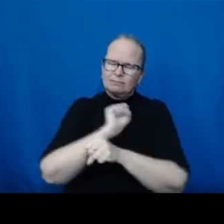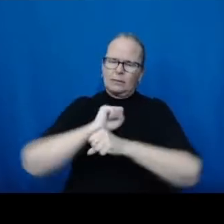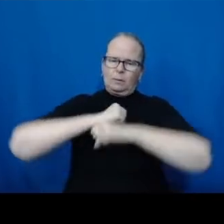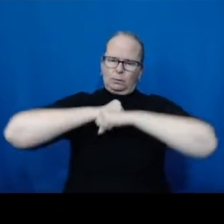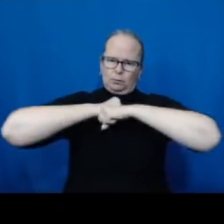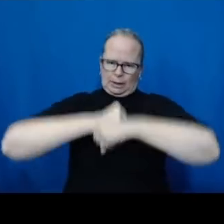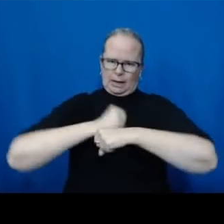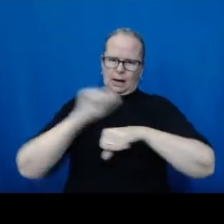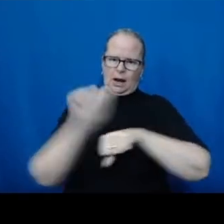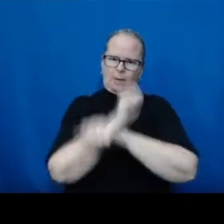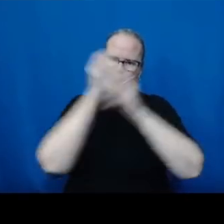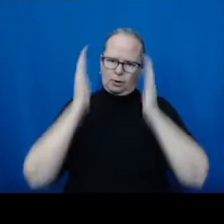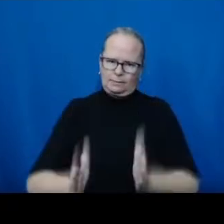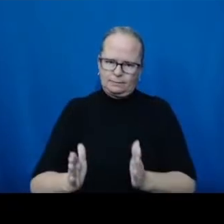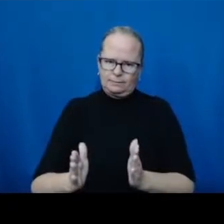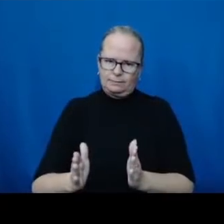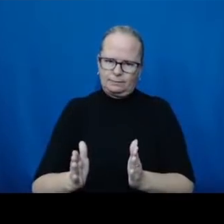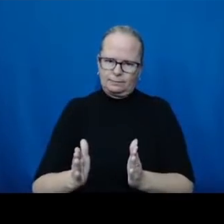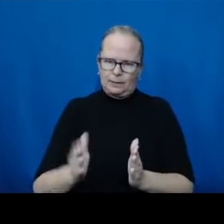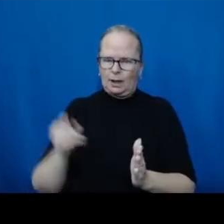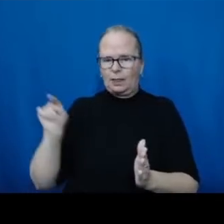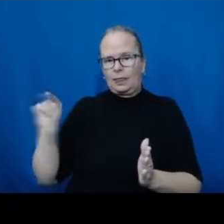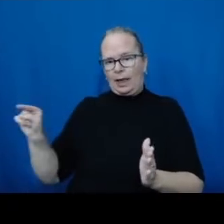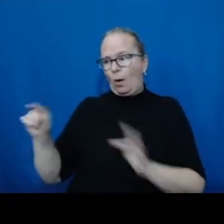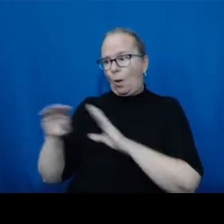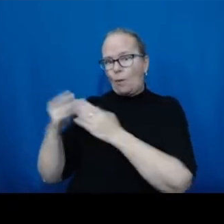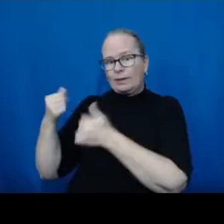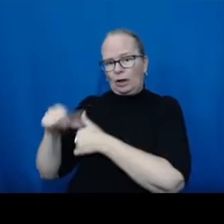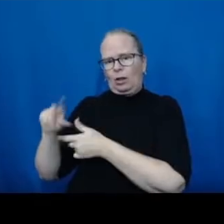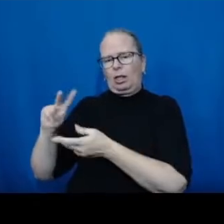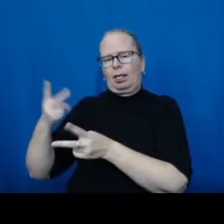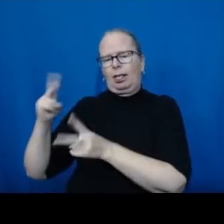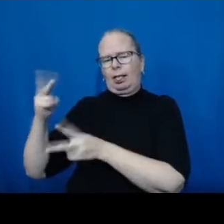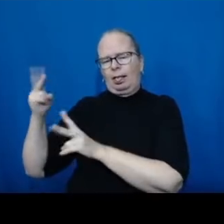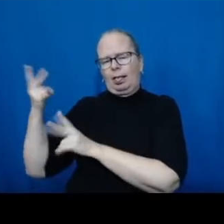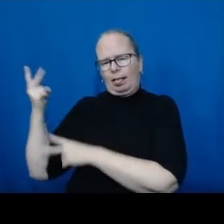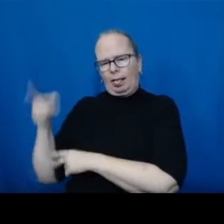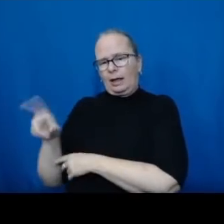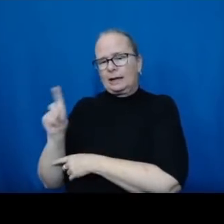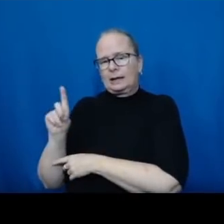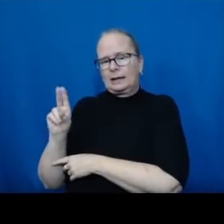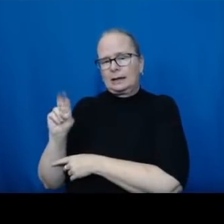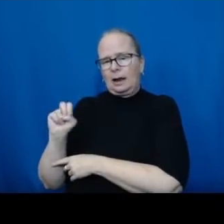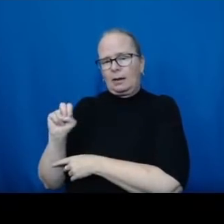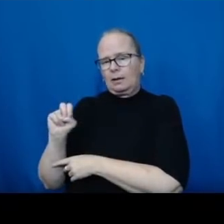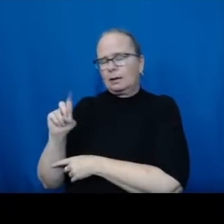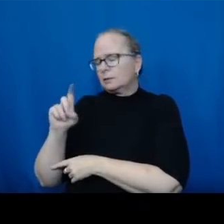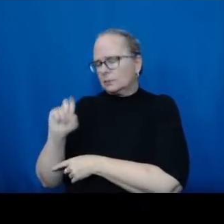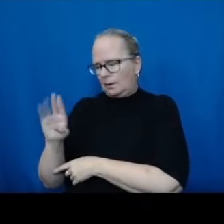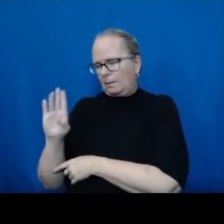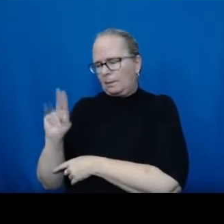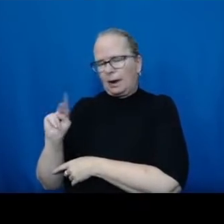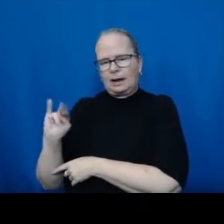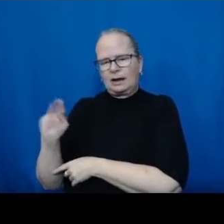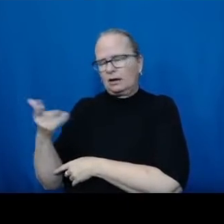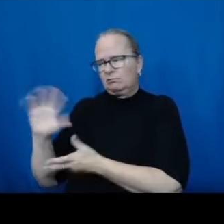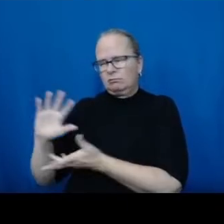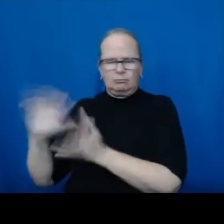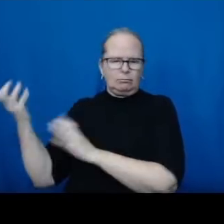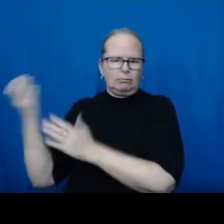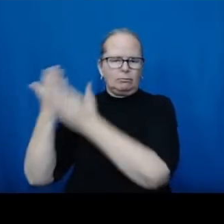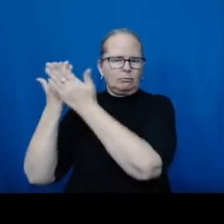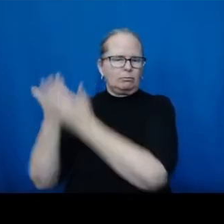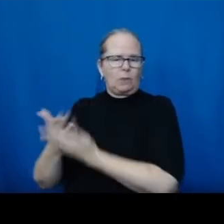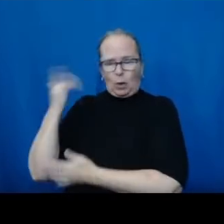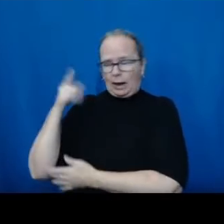misinformation, because as was just mentioned, it can do great harm. And so I think it's important to let Albertans know that this is being looked at from a provincial level, from a